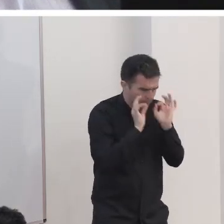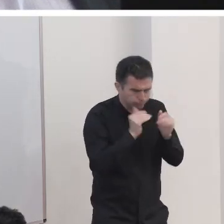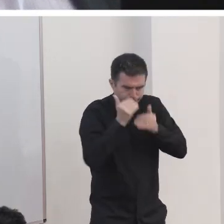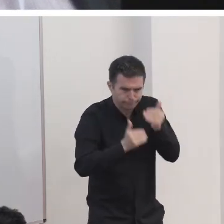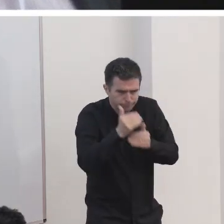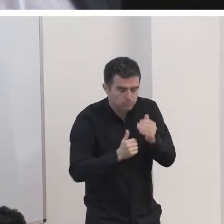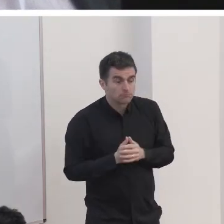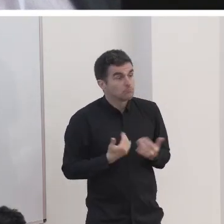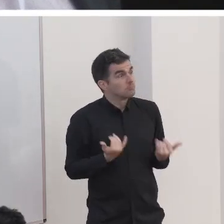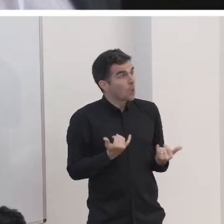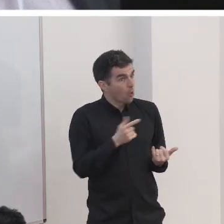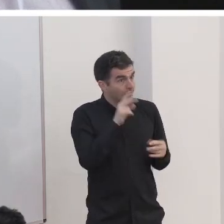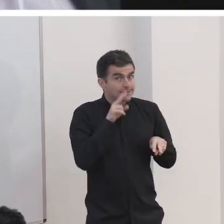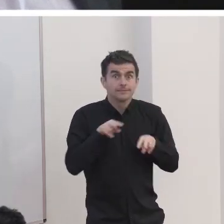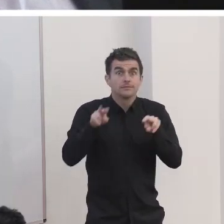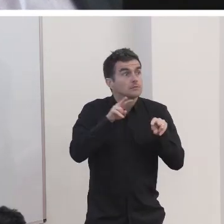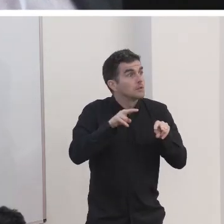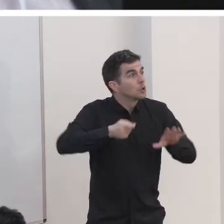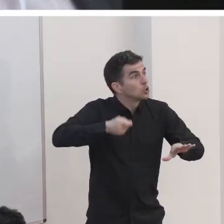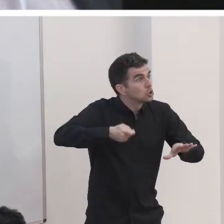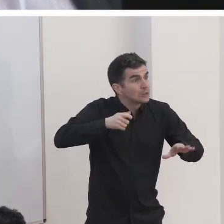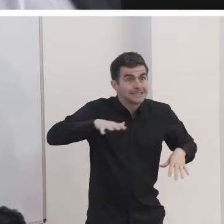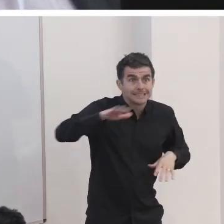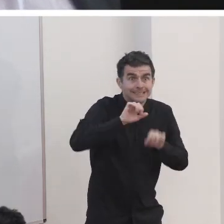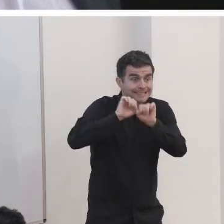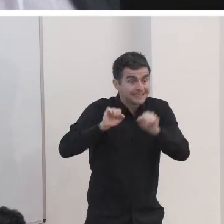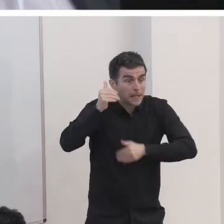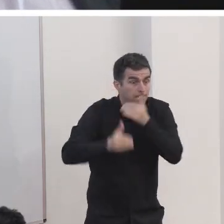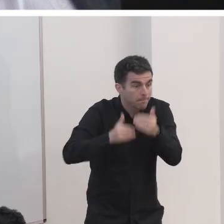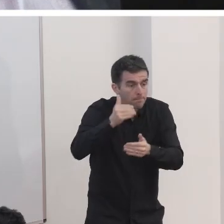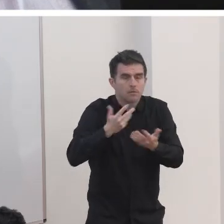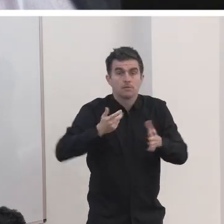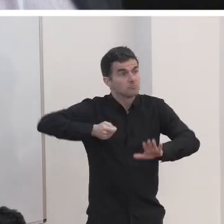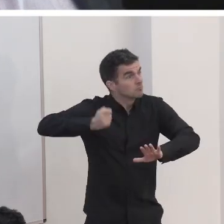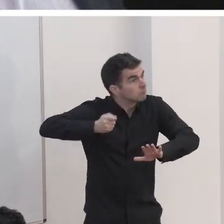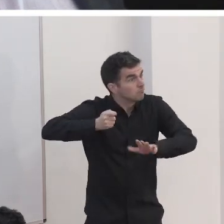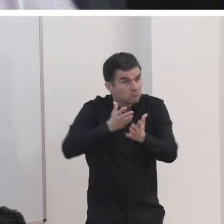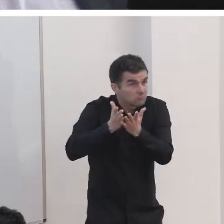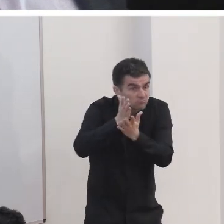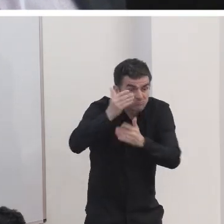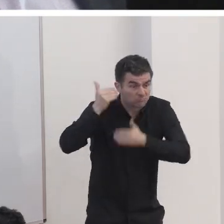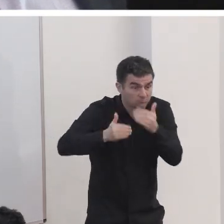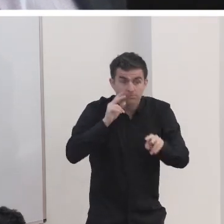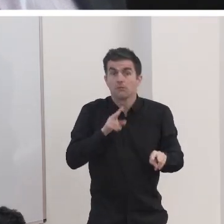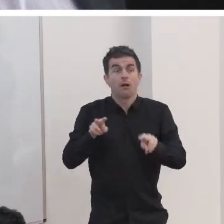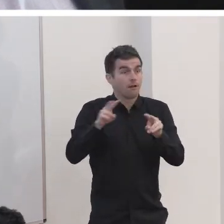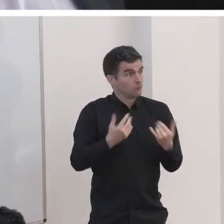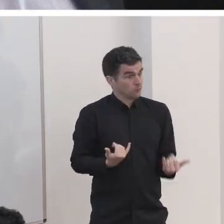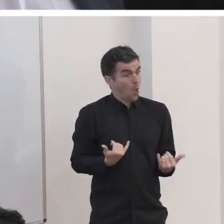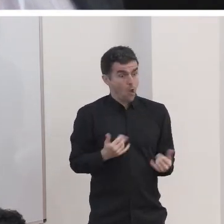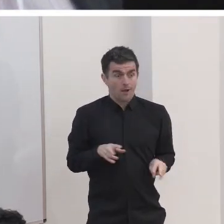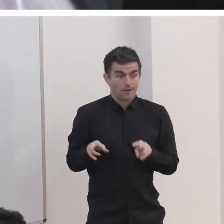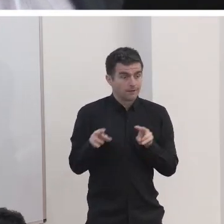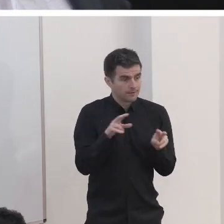is so disheartening sometimes, because I witness it. We are in